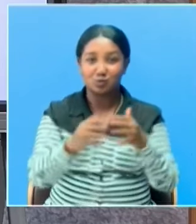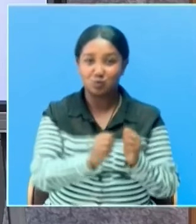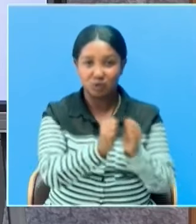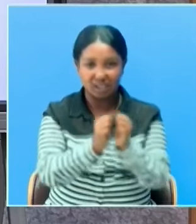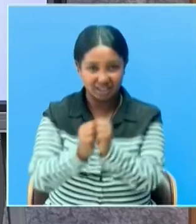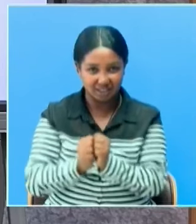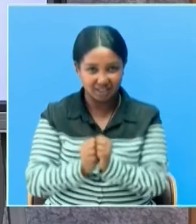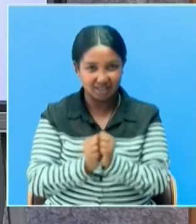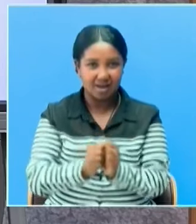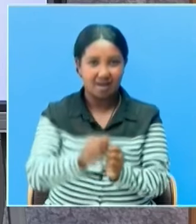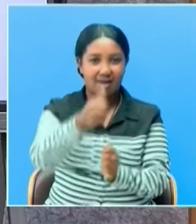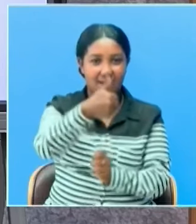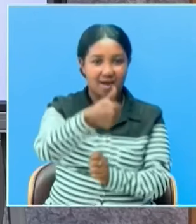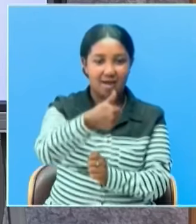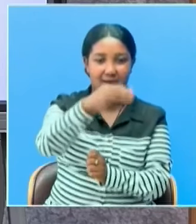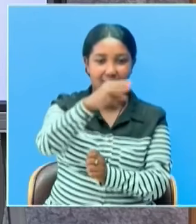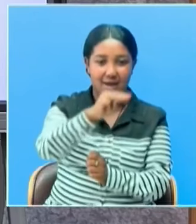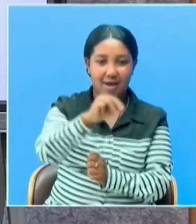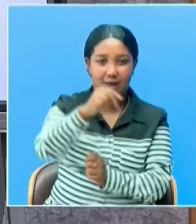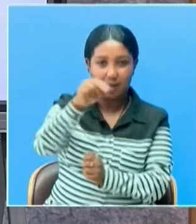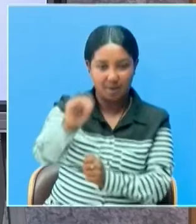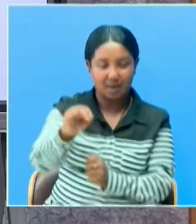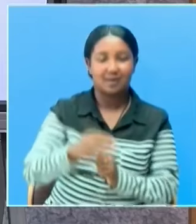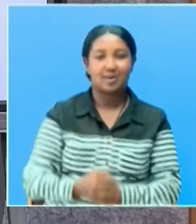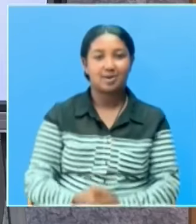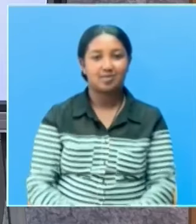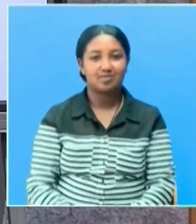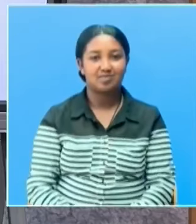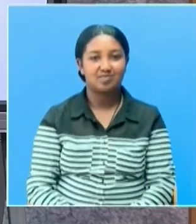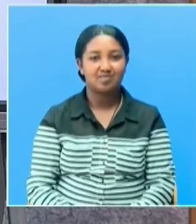collaboration with Addis Media Network.